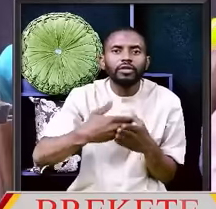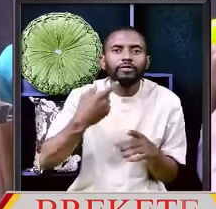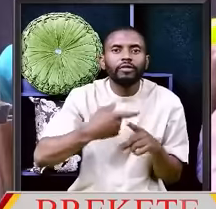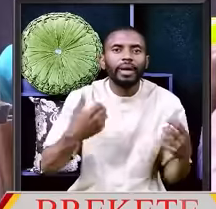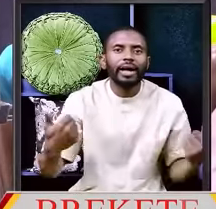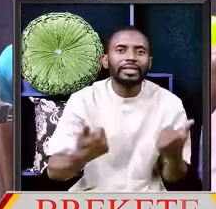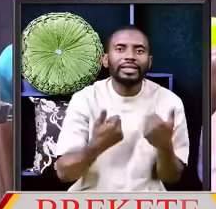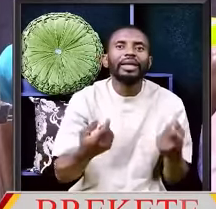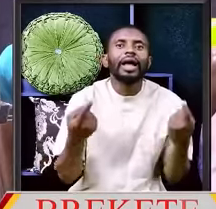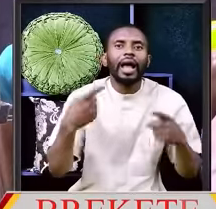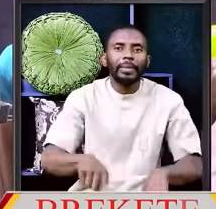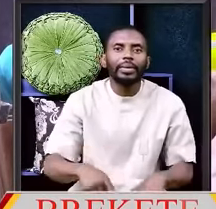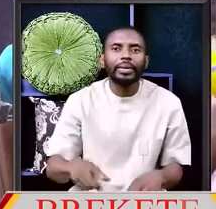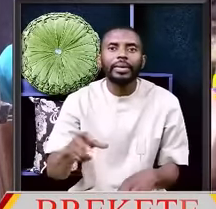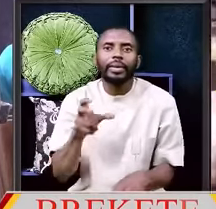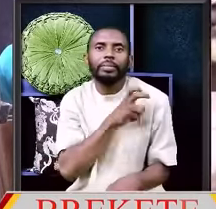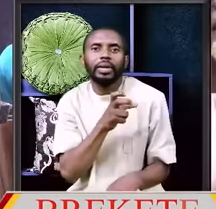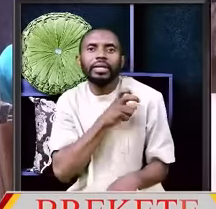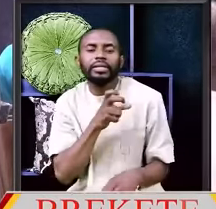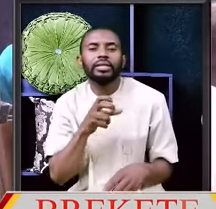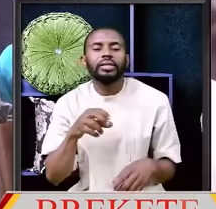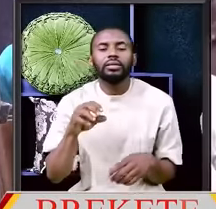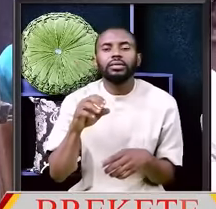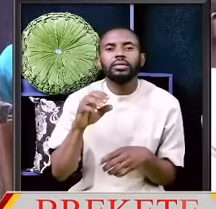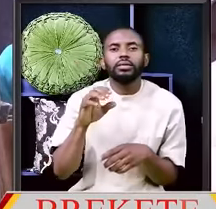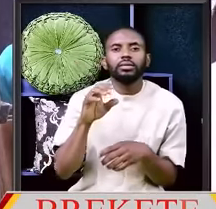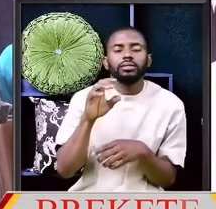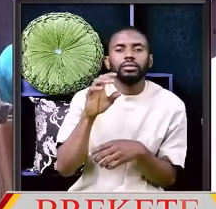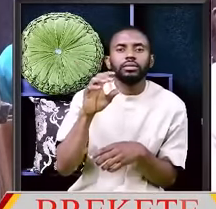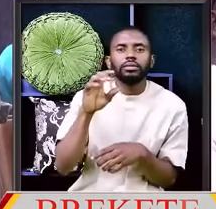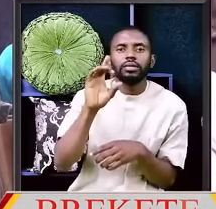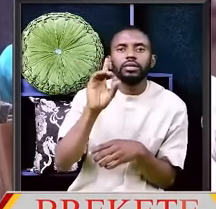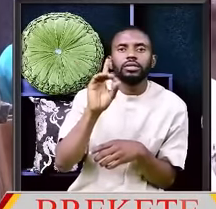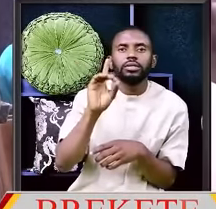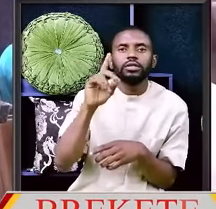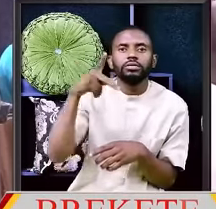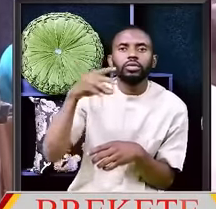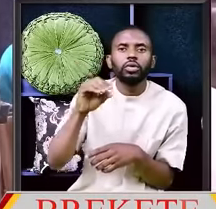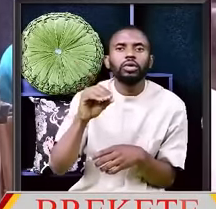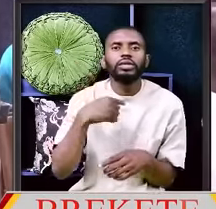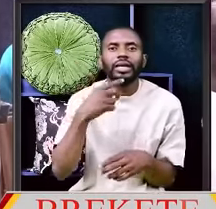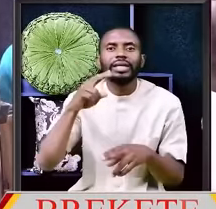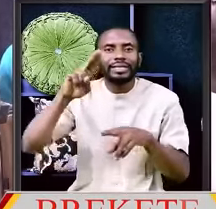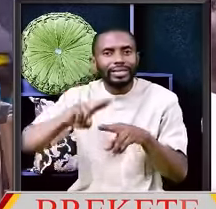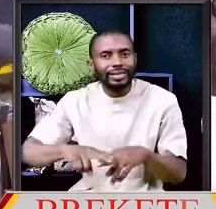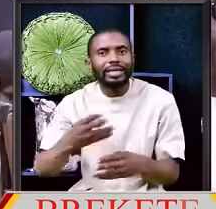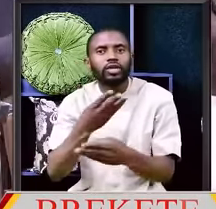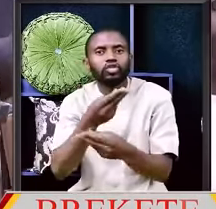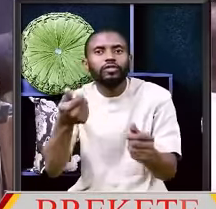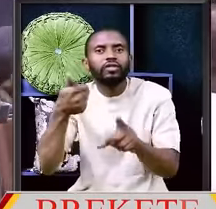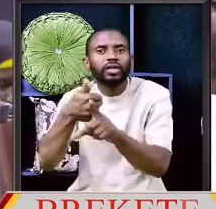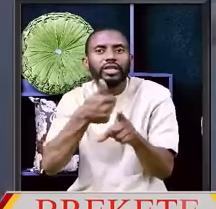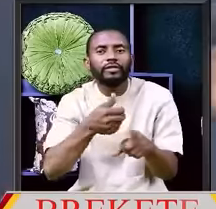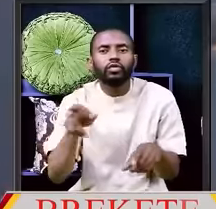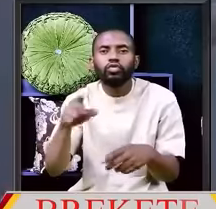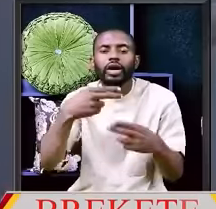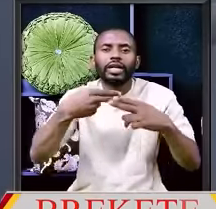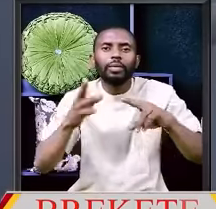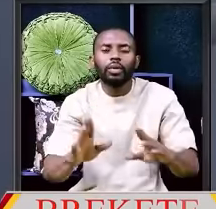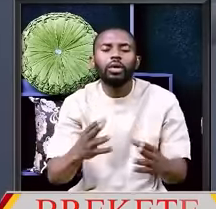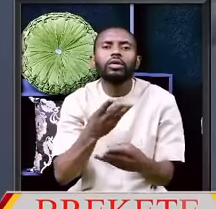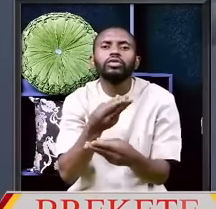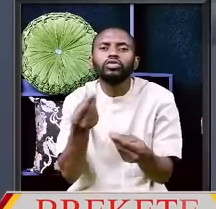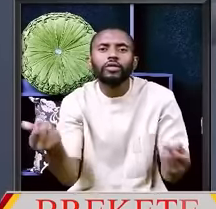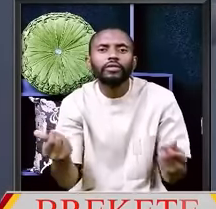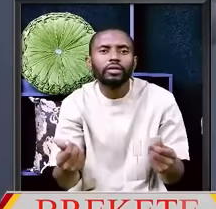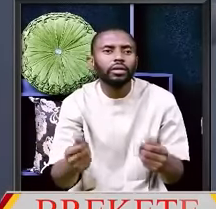be neighbors. Sorry. DPO say, make una see them, una be neighbors. What team be this? Make una settle. Una settle. Nobody they